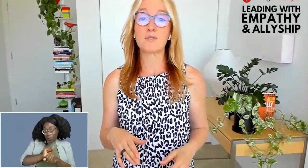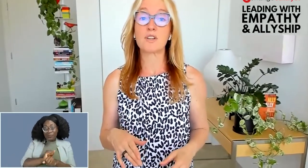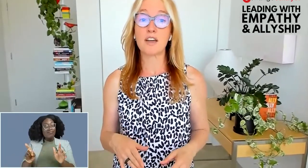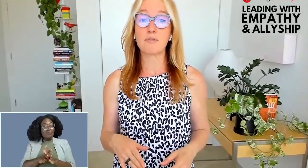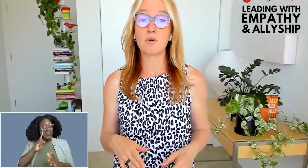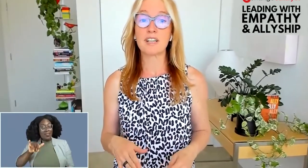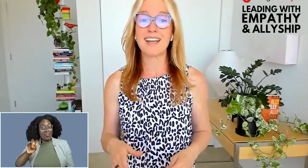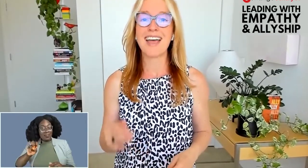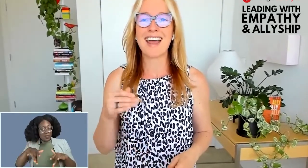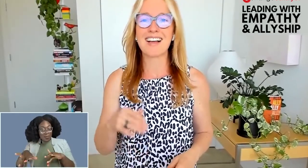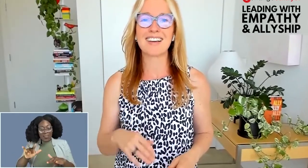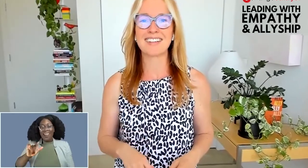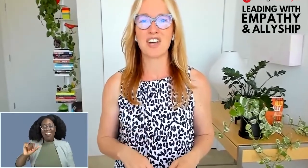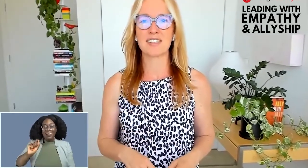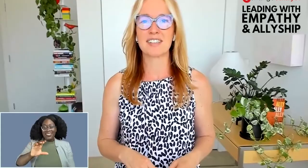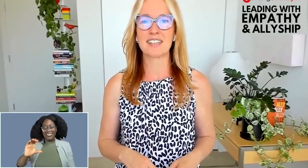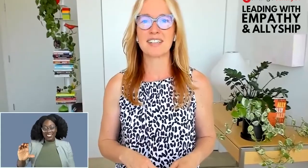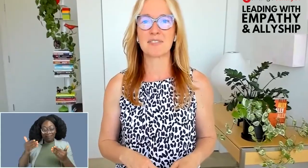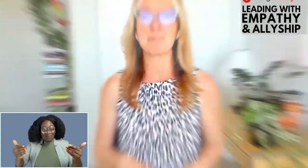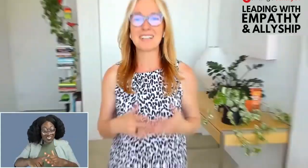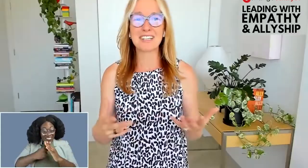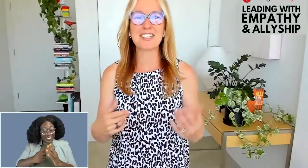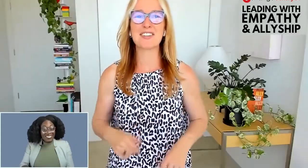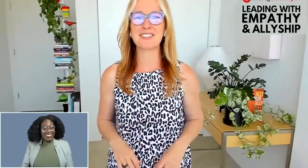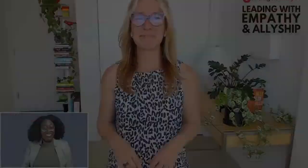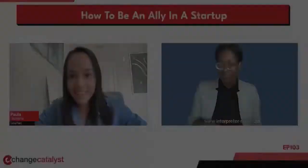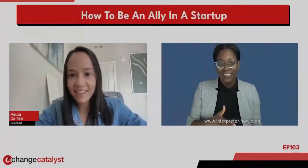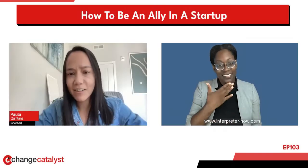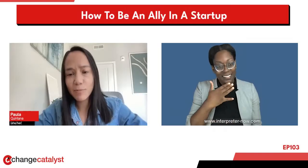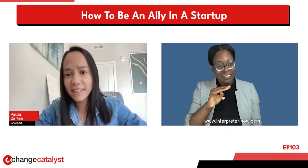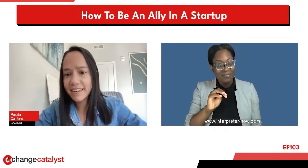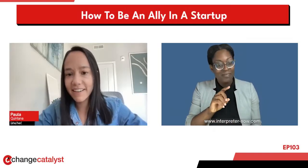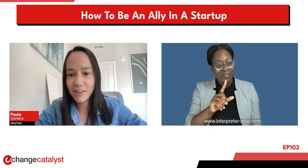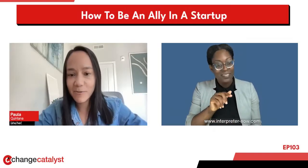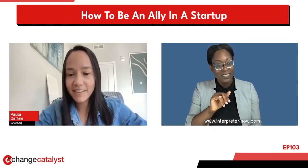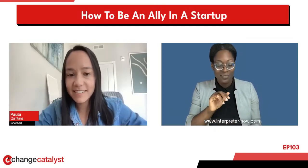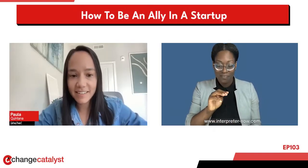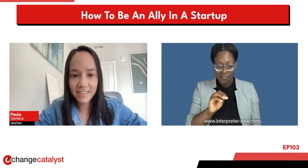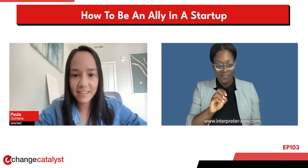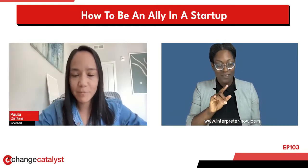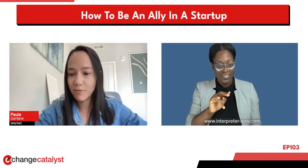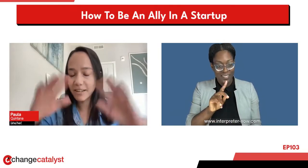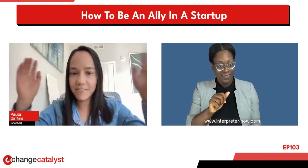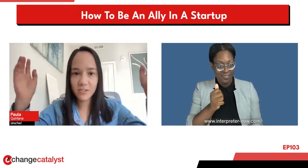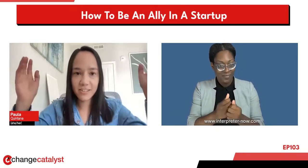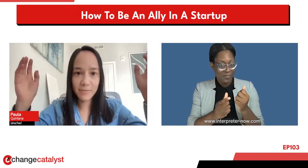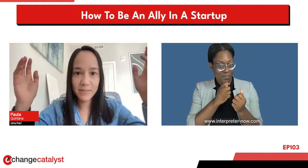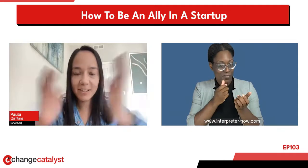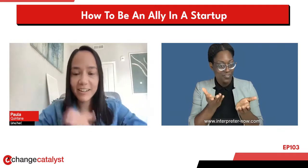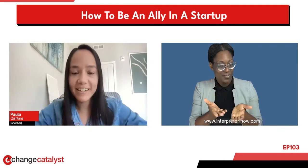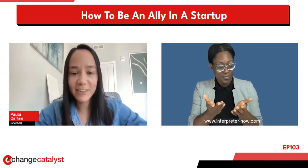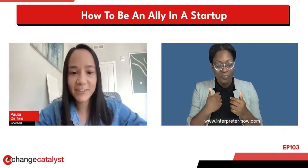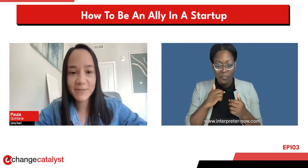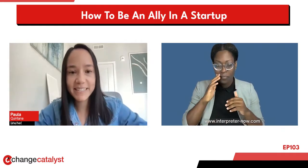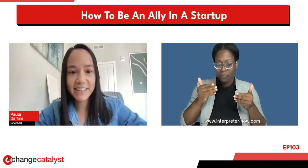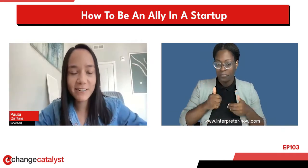join us for a live recording at ally.cc. Let's get started. Thank you, Melinda, and everyone that's here. Before I even start, I'm going